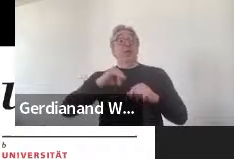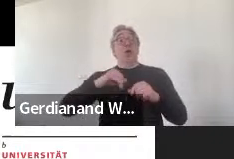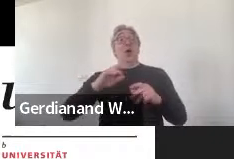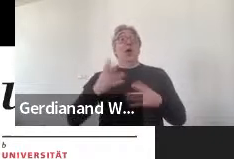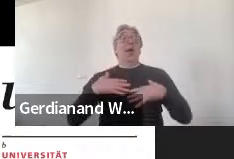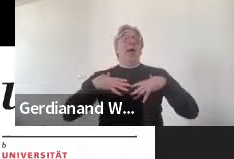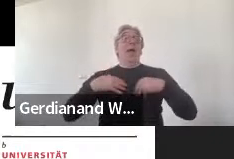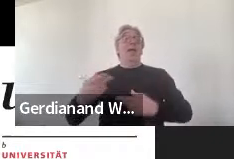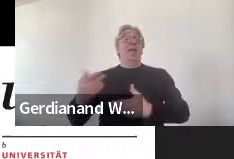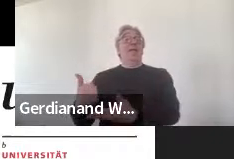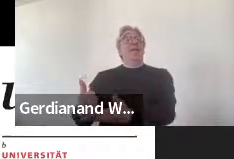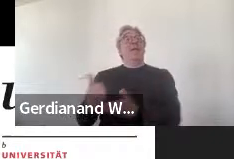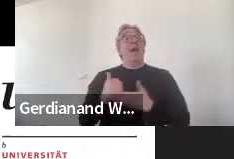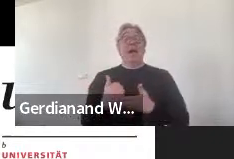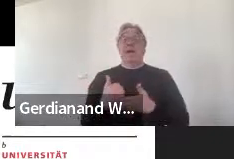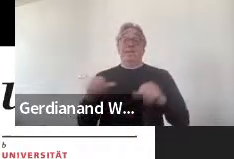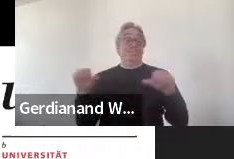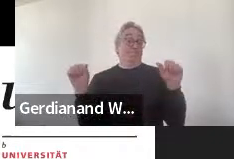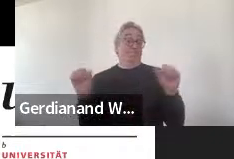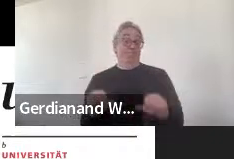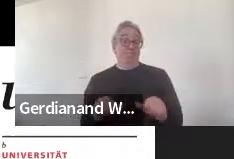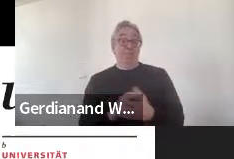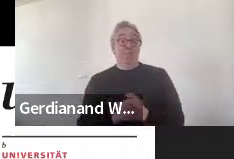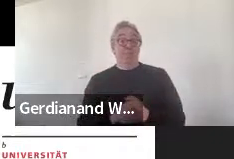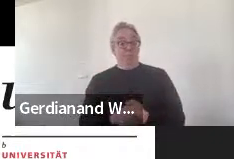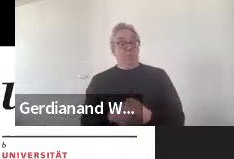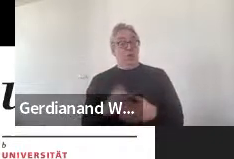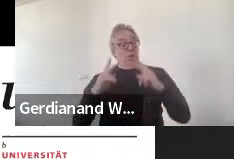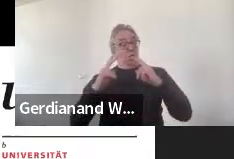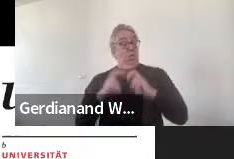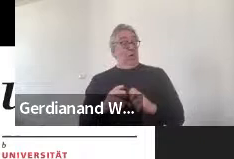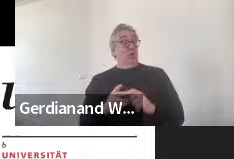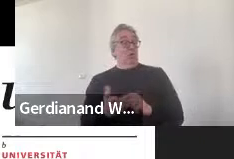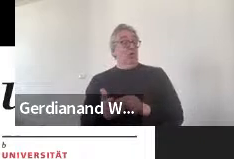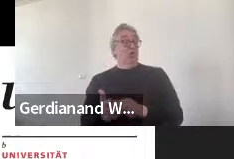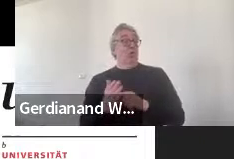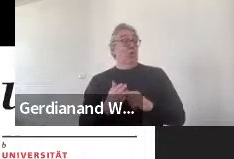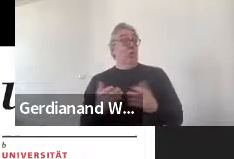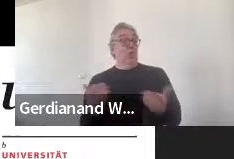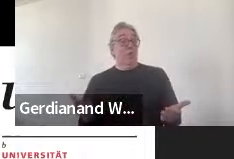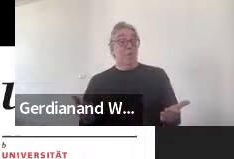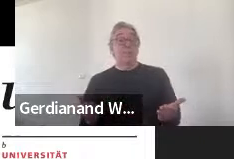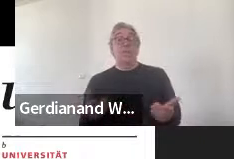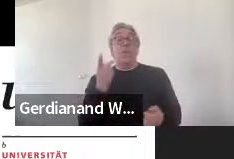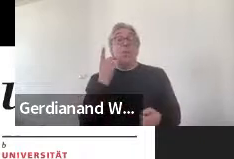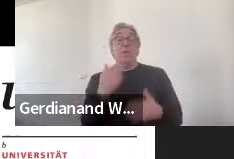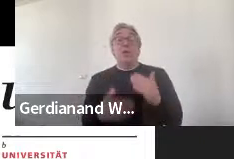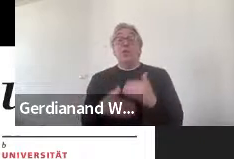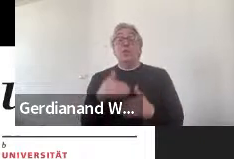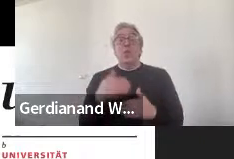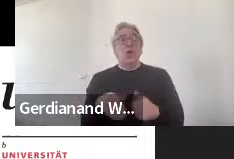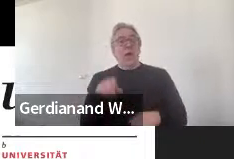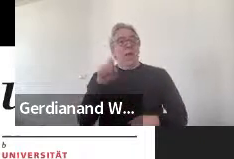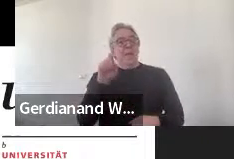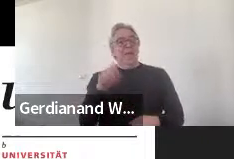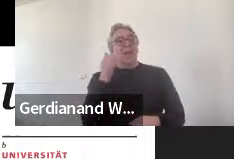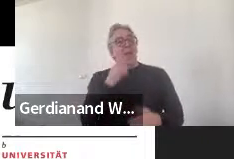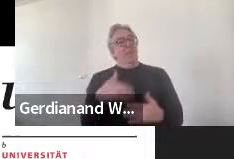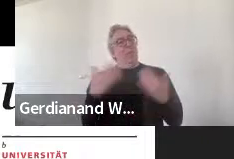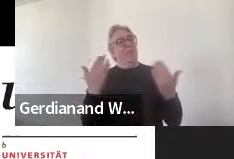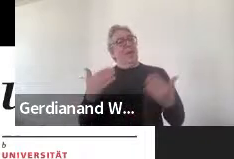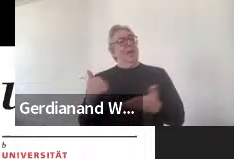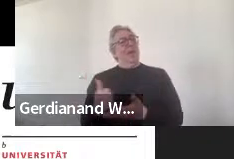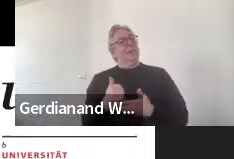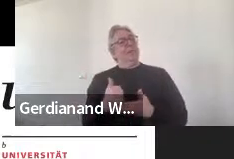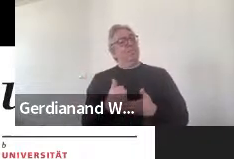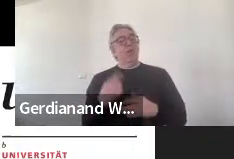healthcare. The data showed actually that women with disability have the need for daily living aids and also